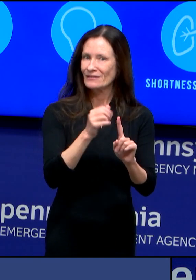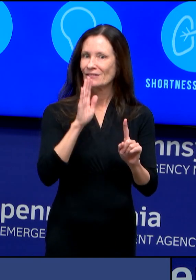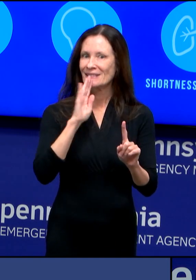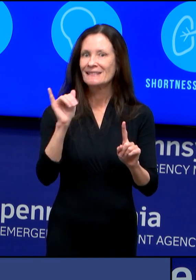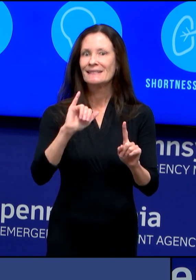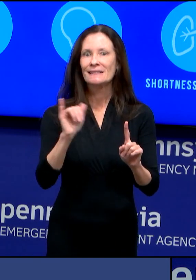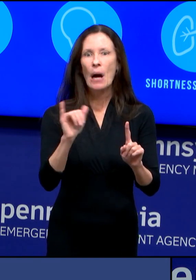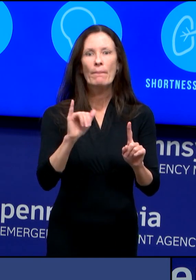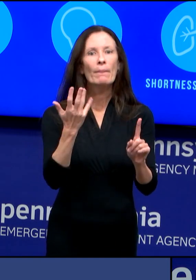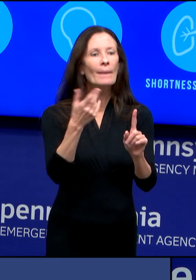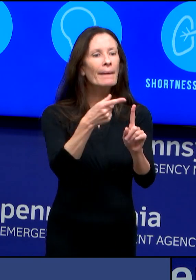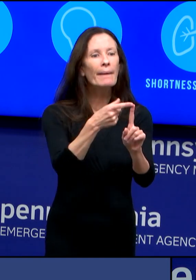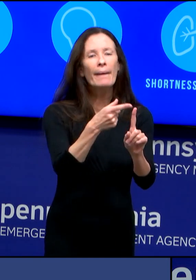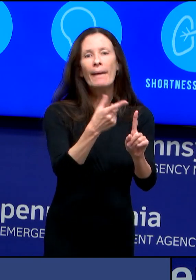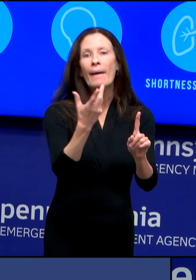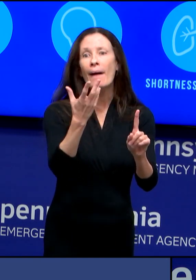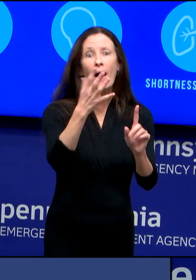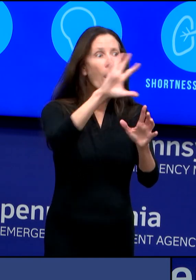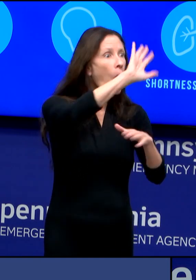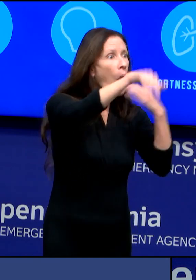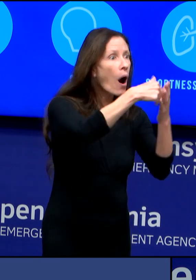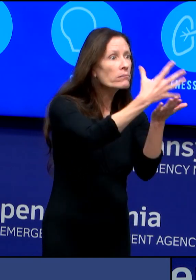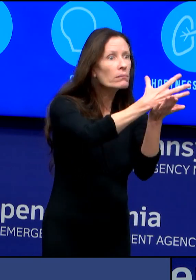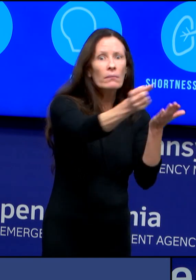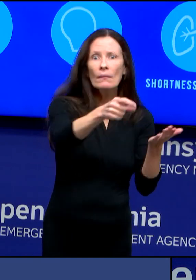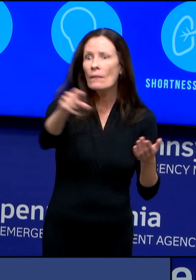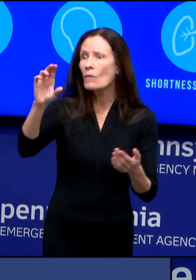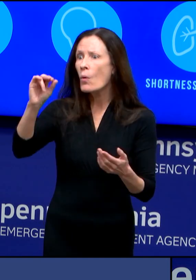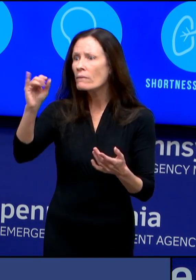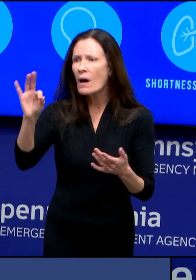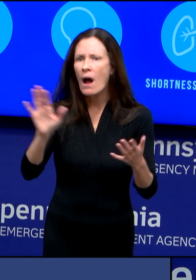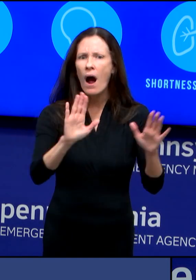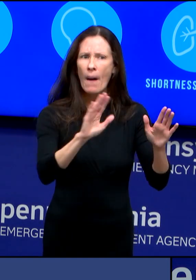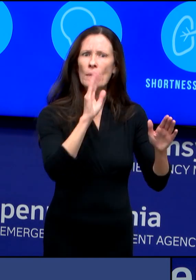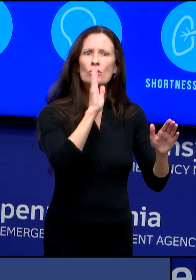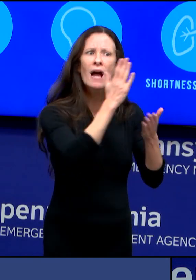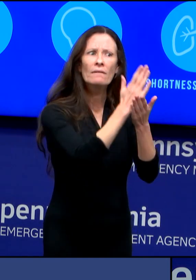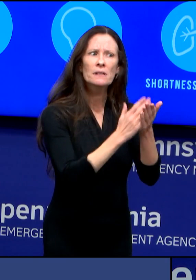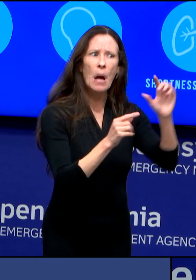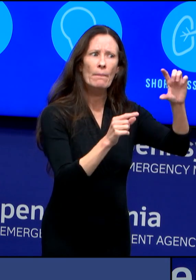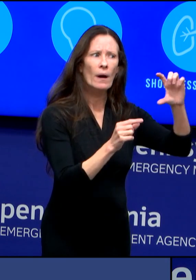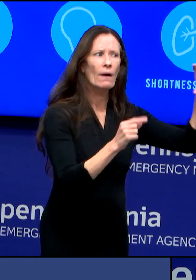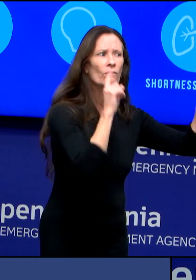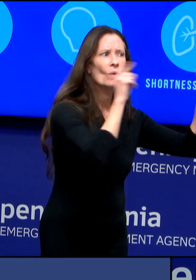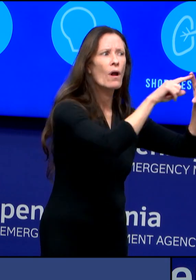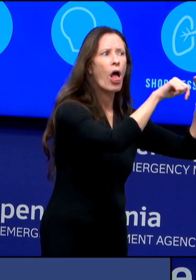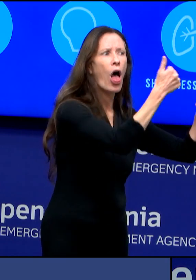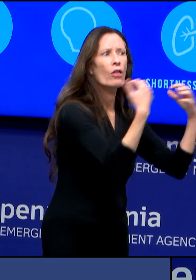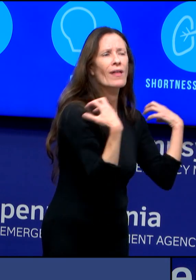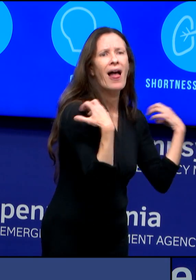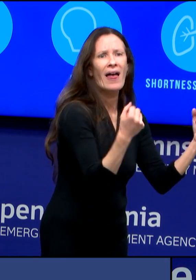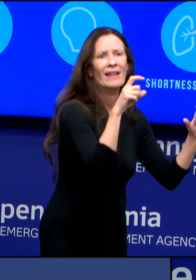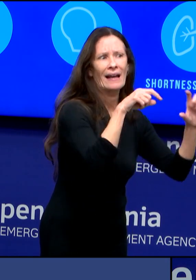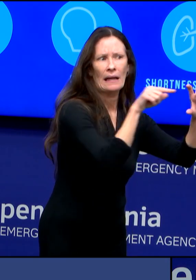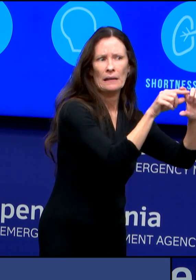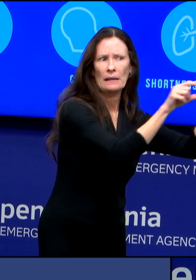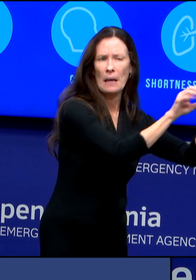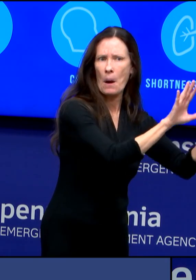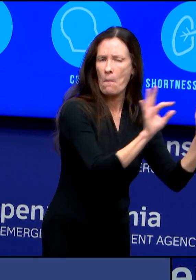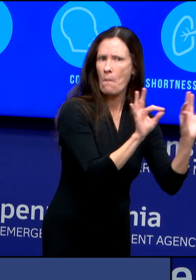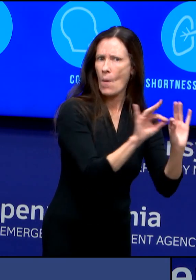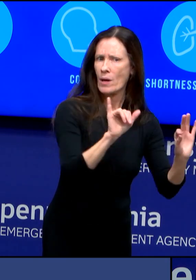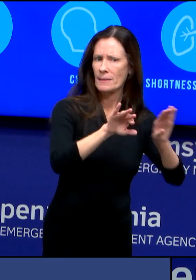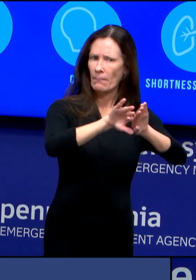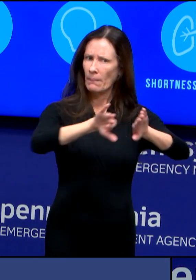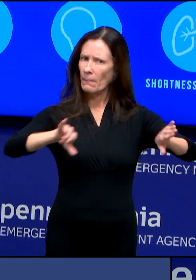of dentists have expressed concern that your rules require them to have negative pressure rooms to treat a dental emergency. They say that most